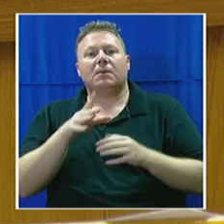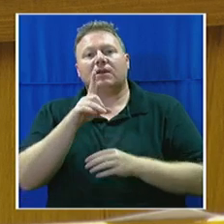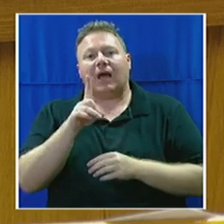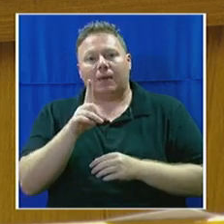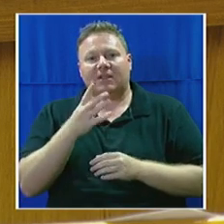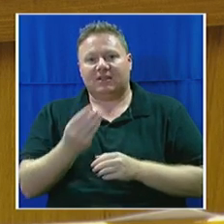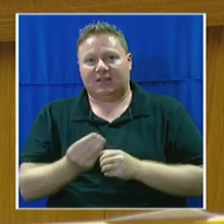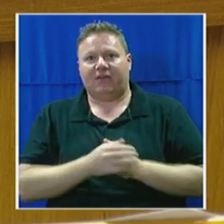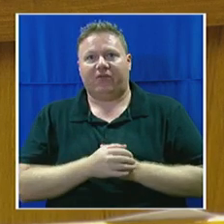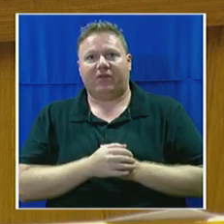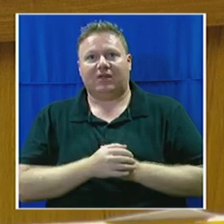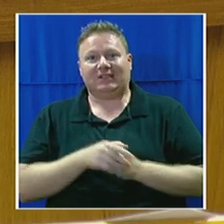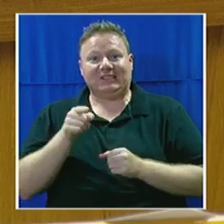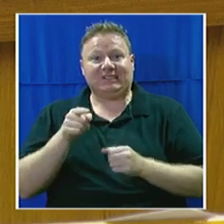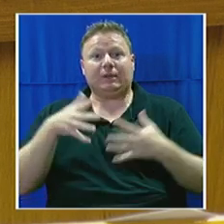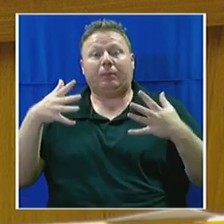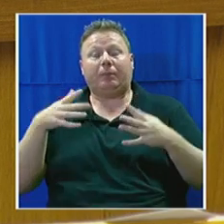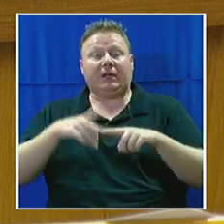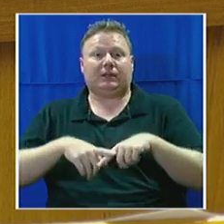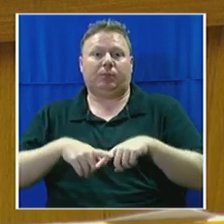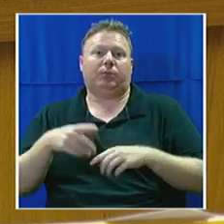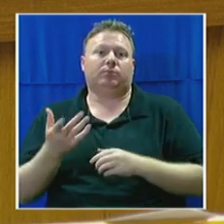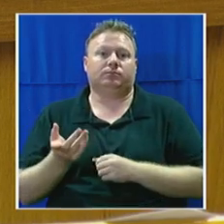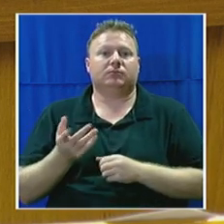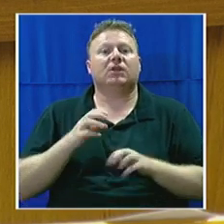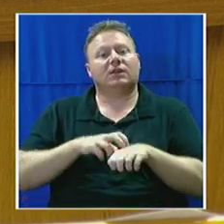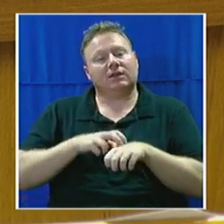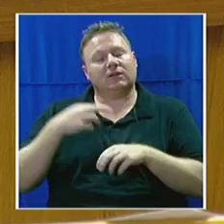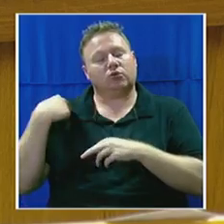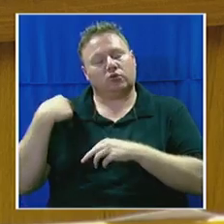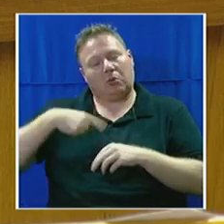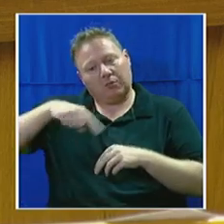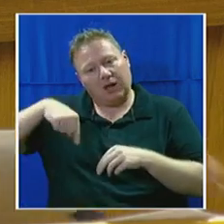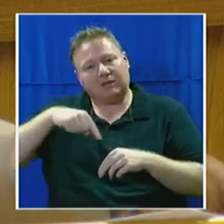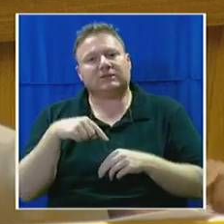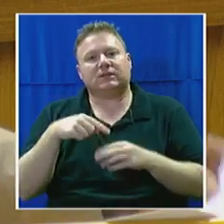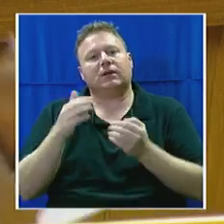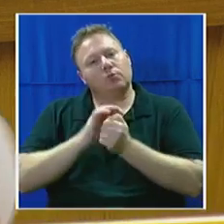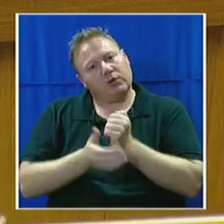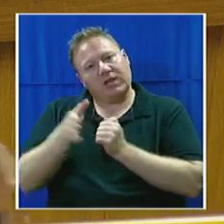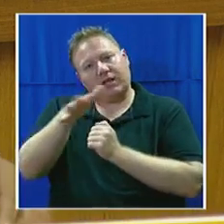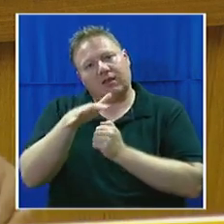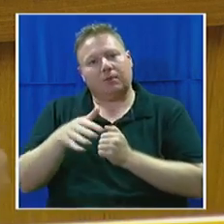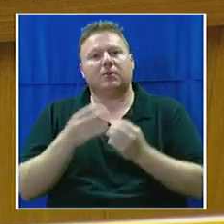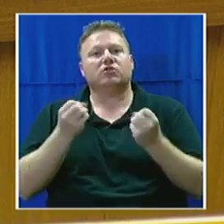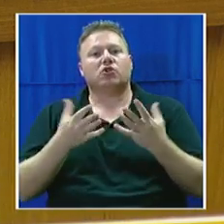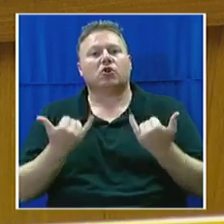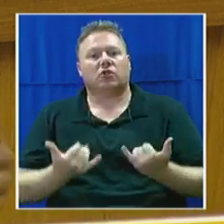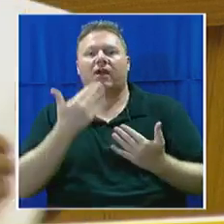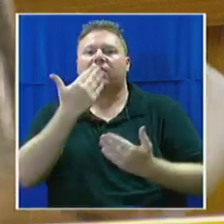will shoulder the biggest burden. It is our responsibility as parliamentarians to protect them, beginning today. Thank